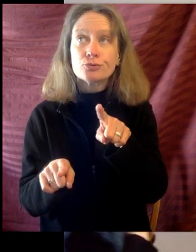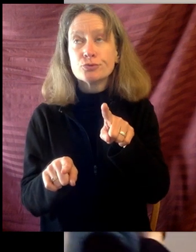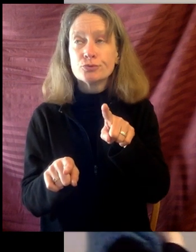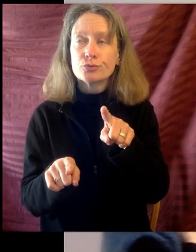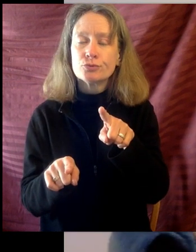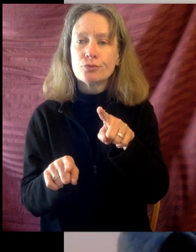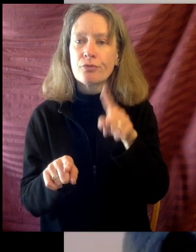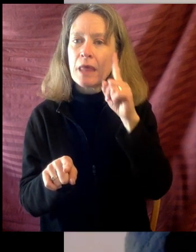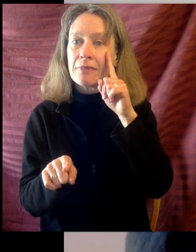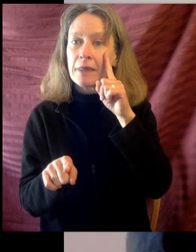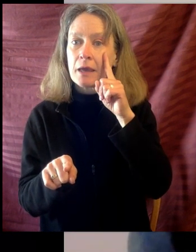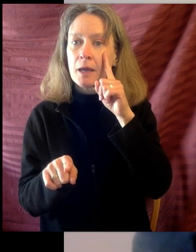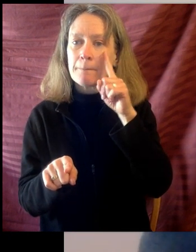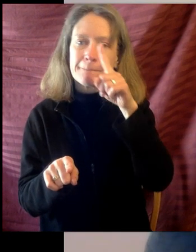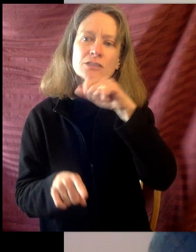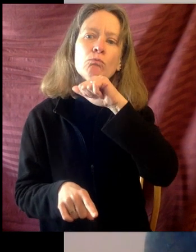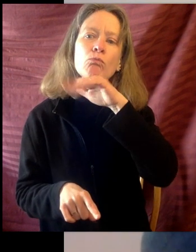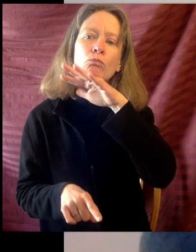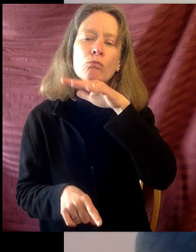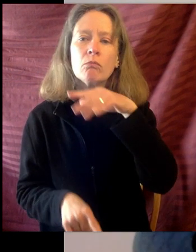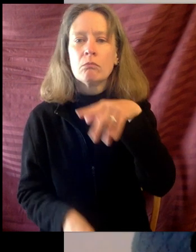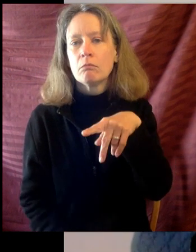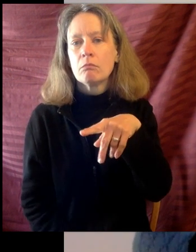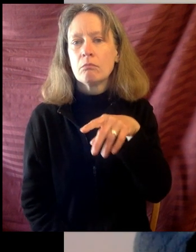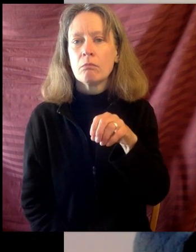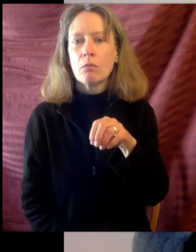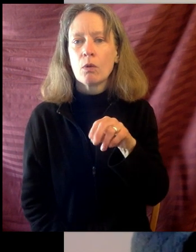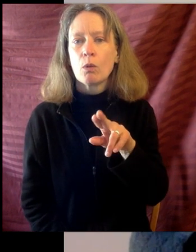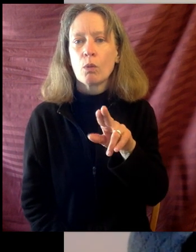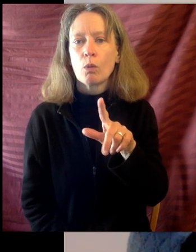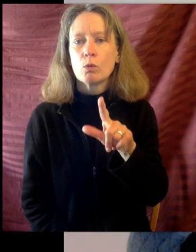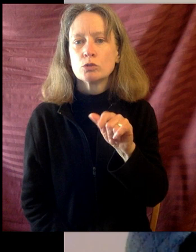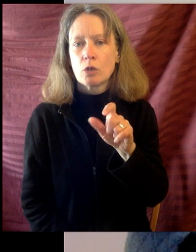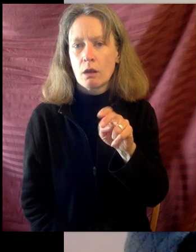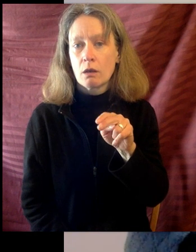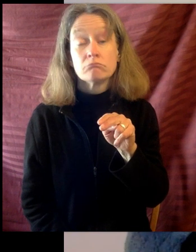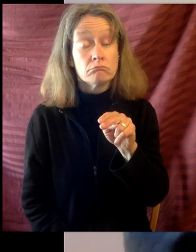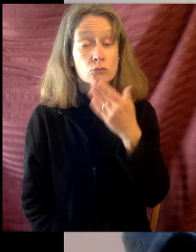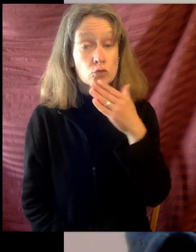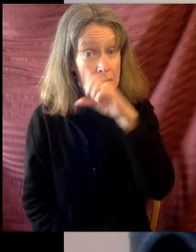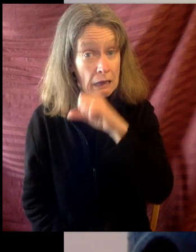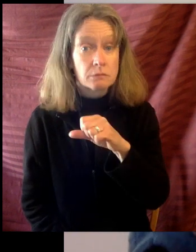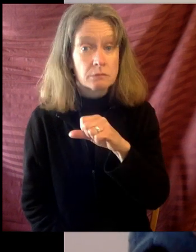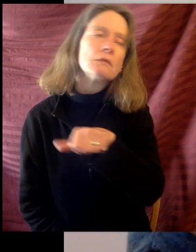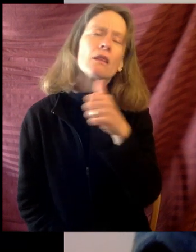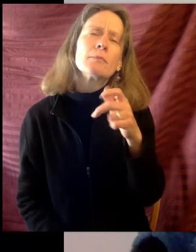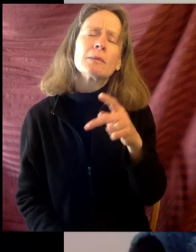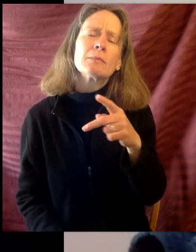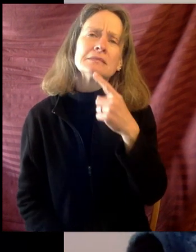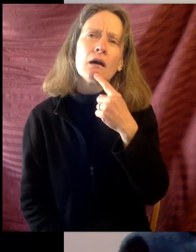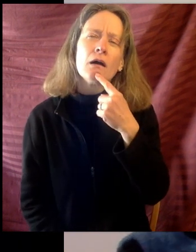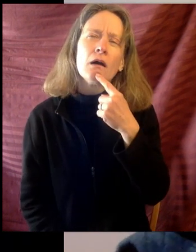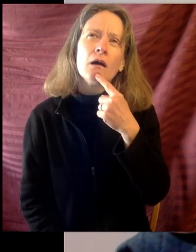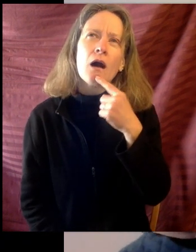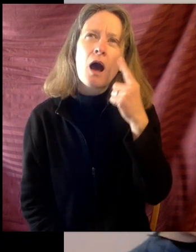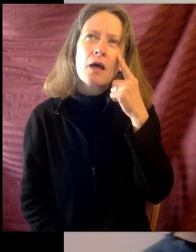pollution, which was a good guess. Some of you said because of climate